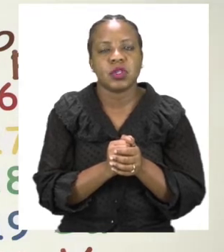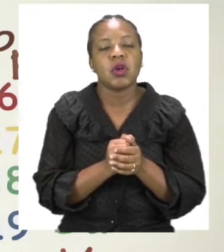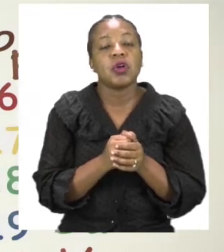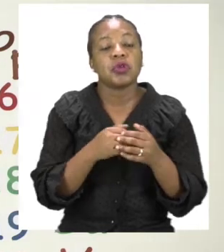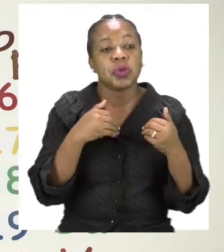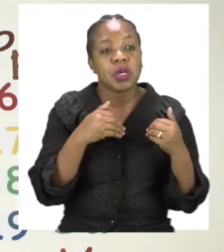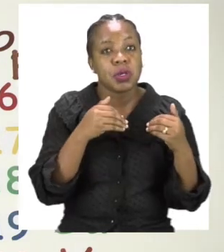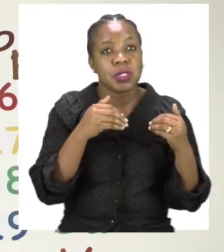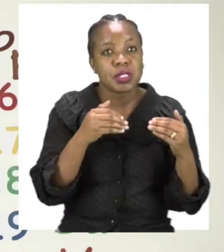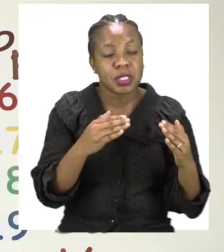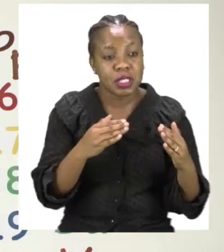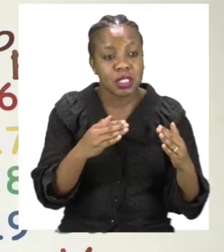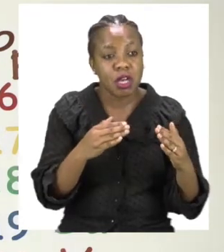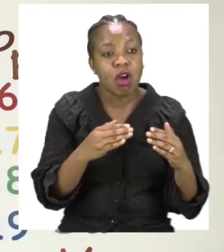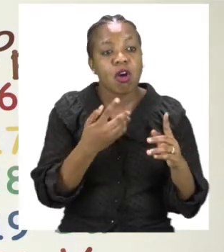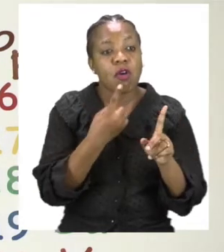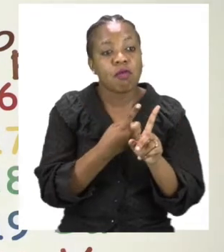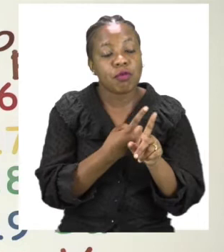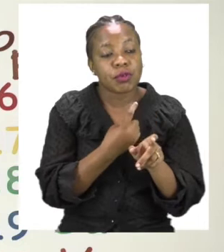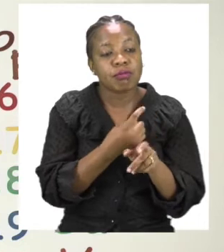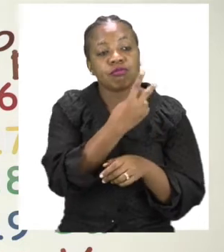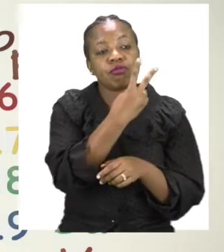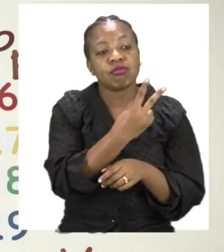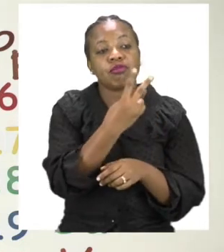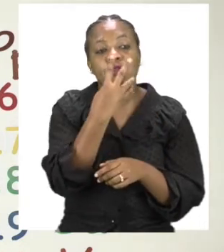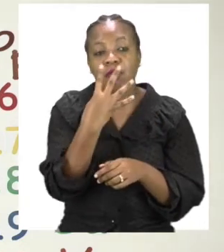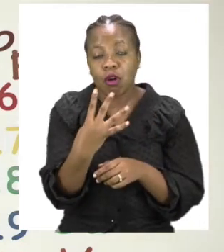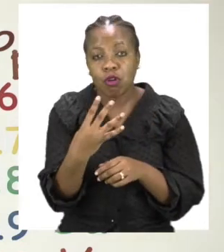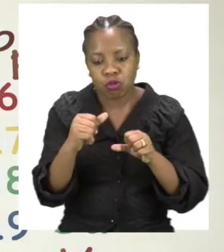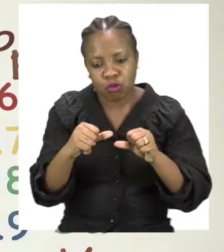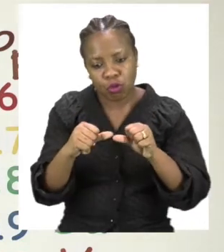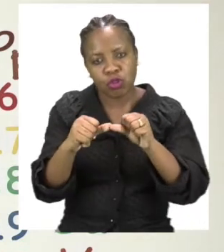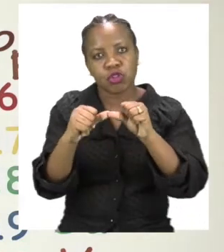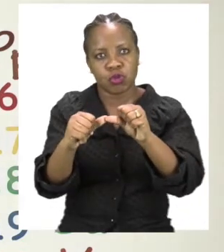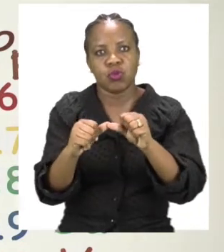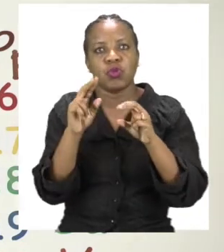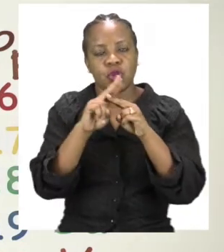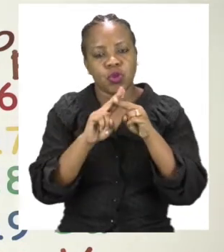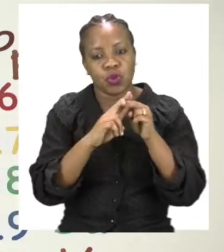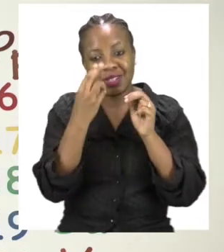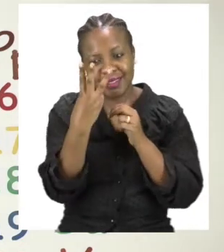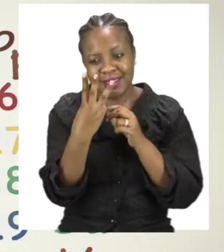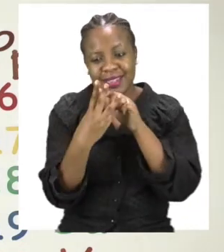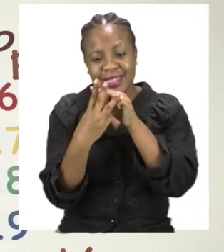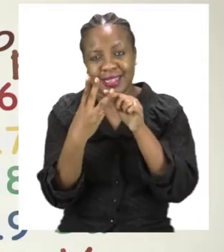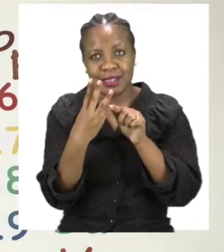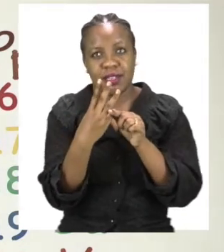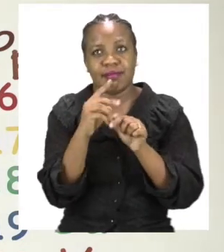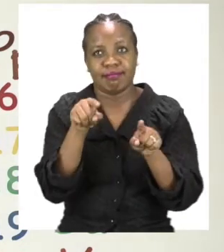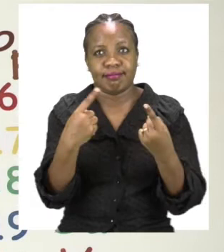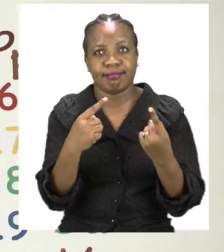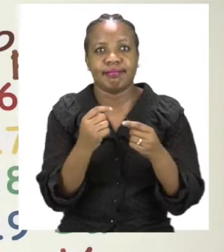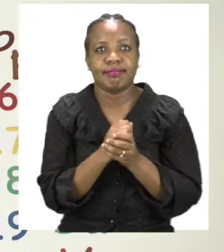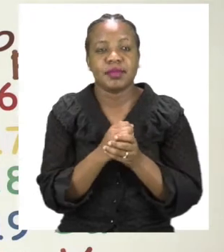by counting on from 24 and we are going to use our counters. So we